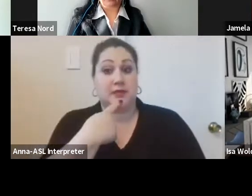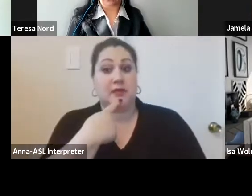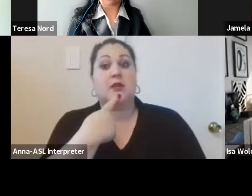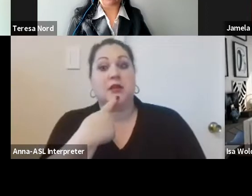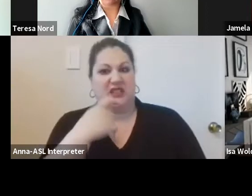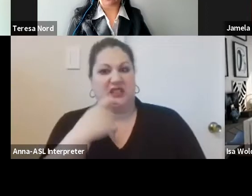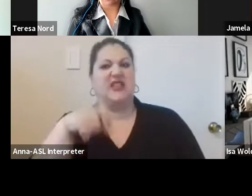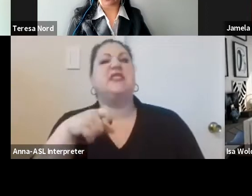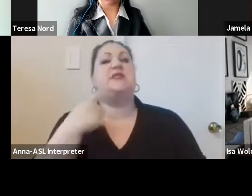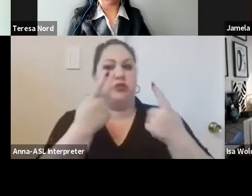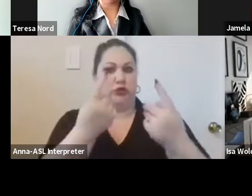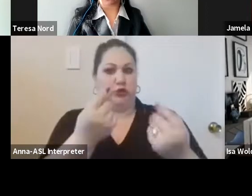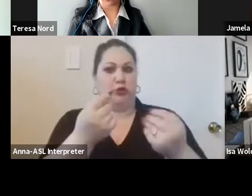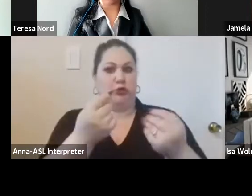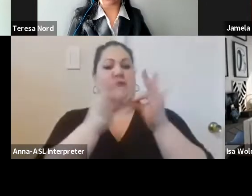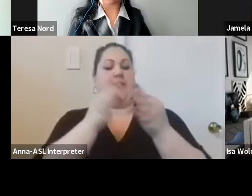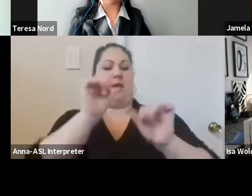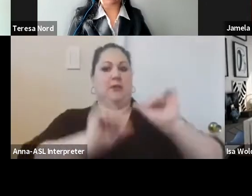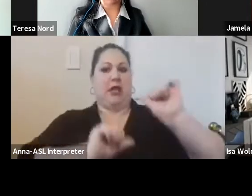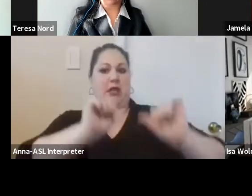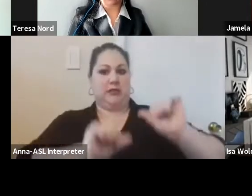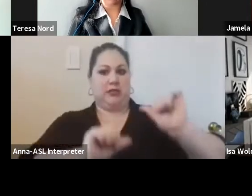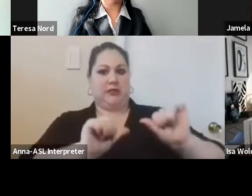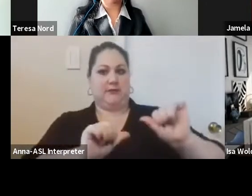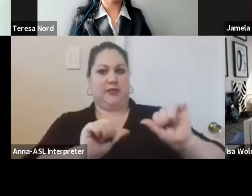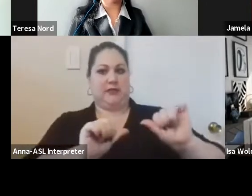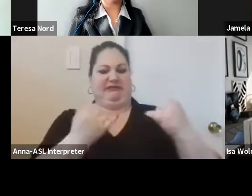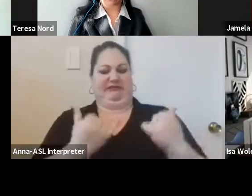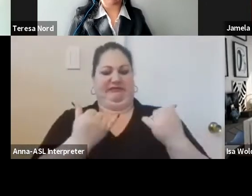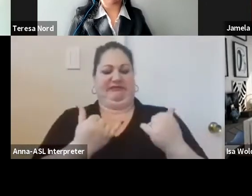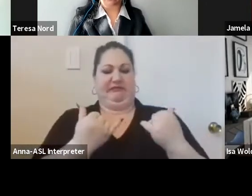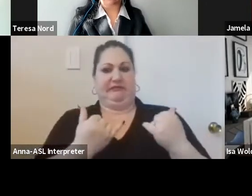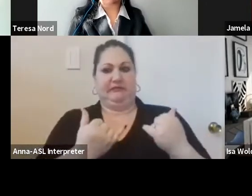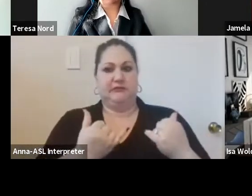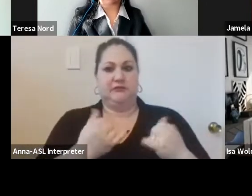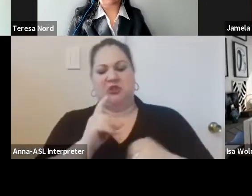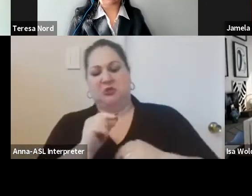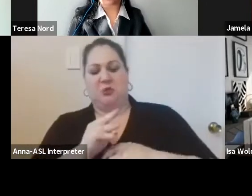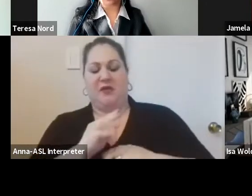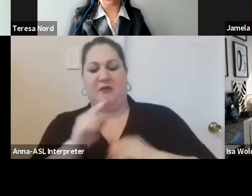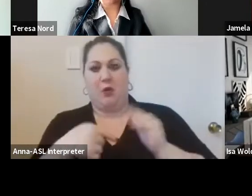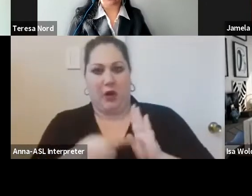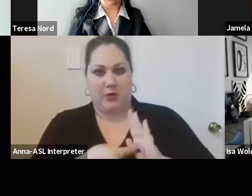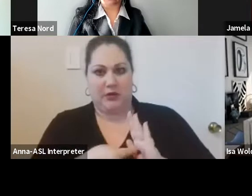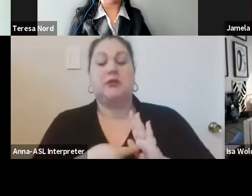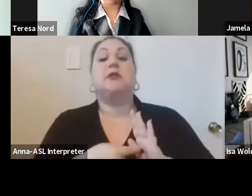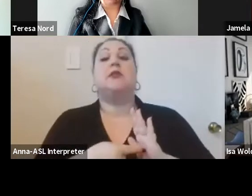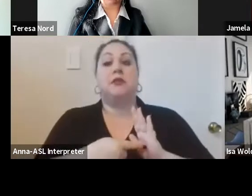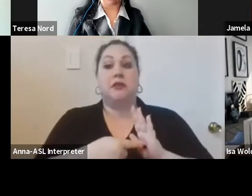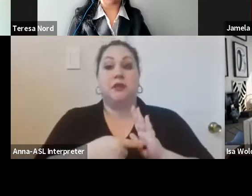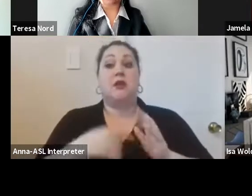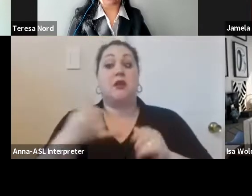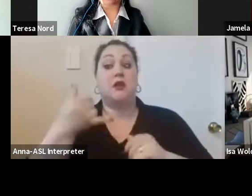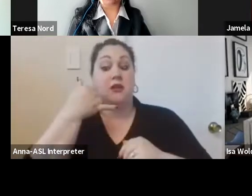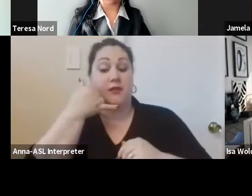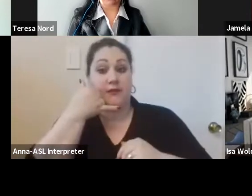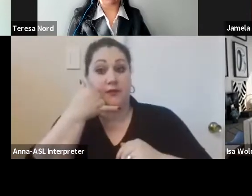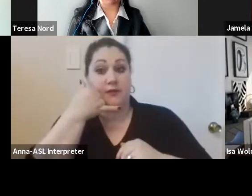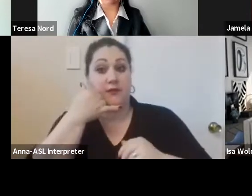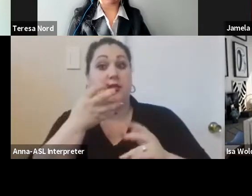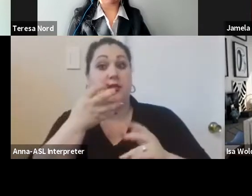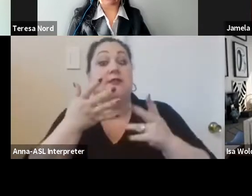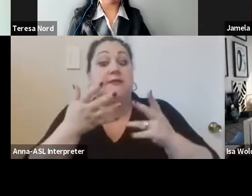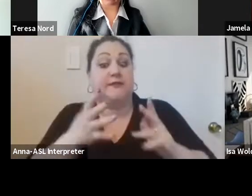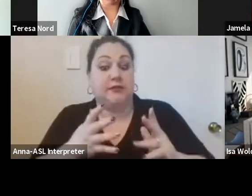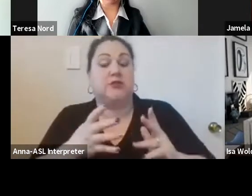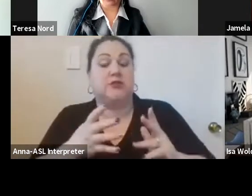a family assessment within 24 hours. And that at the end of the call, she had suggested I go and take a urine